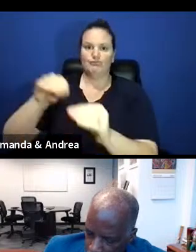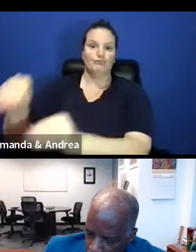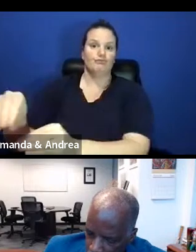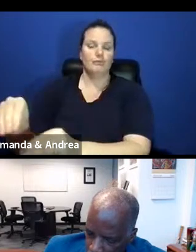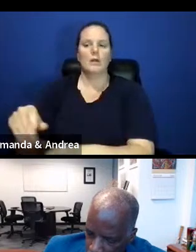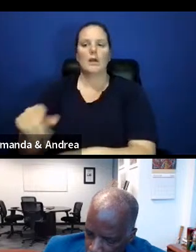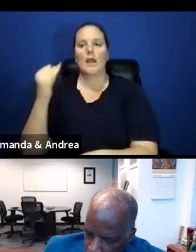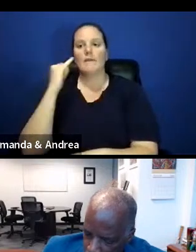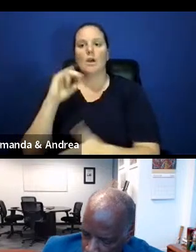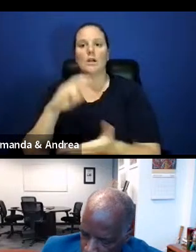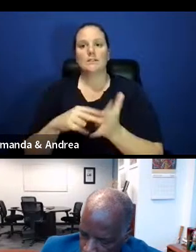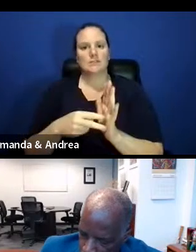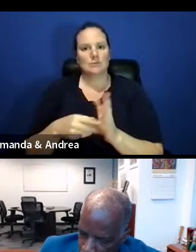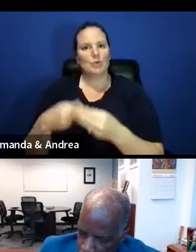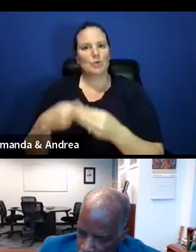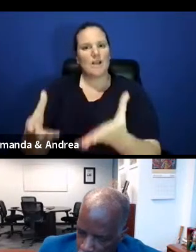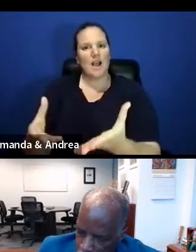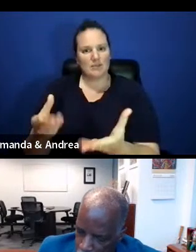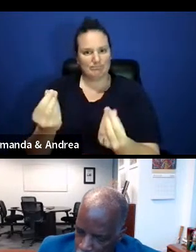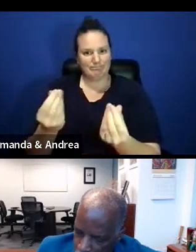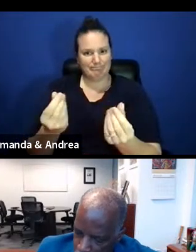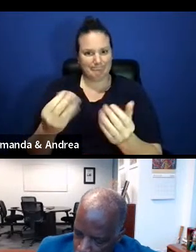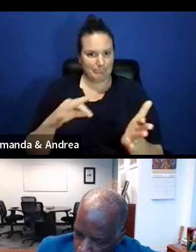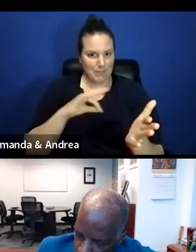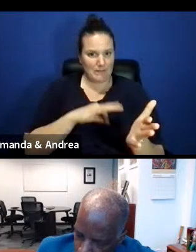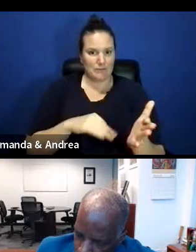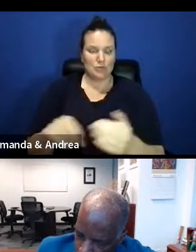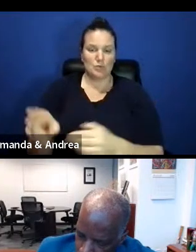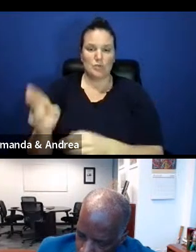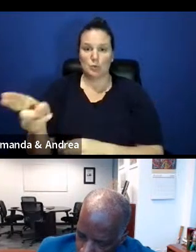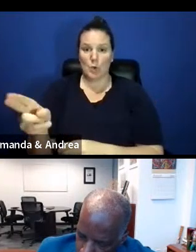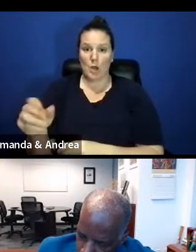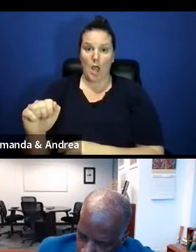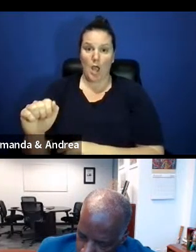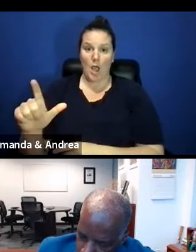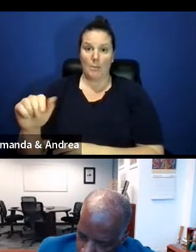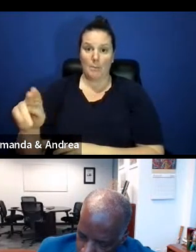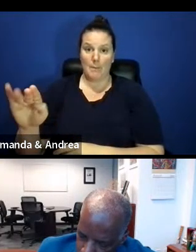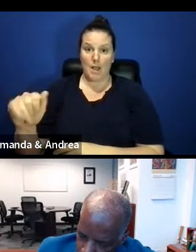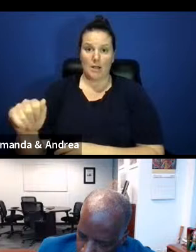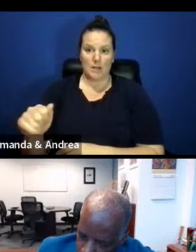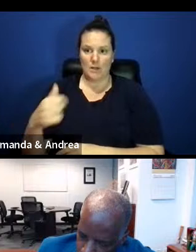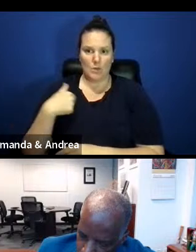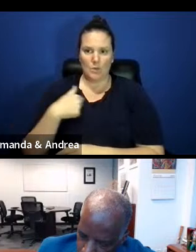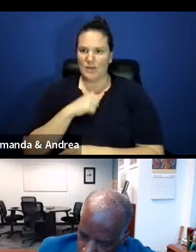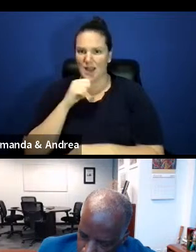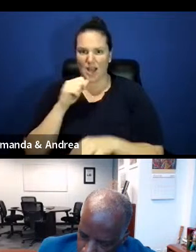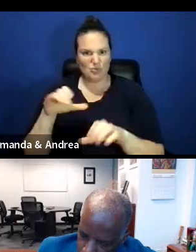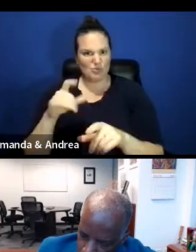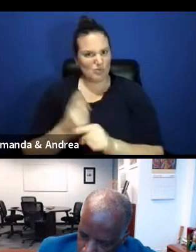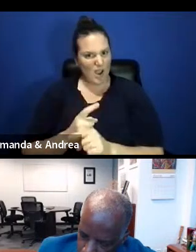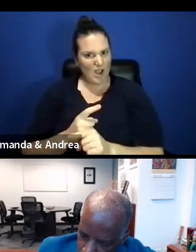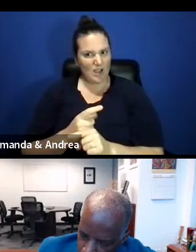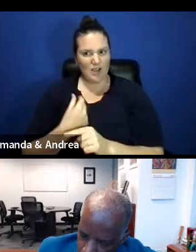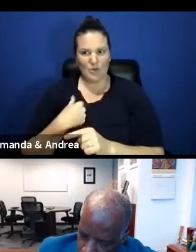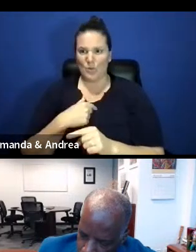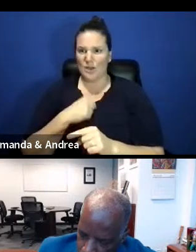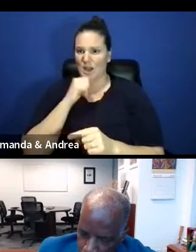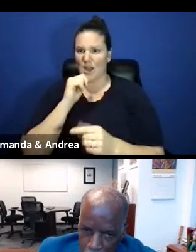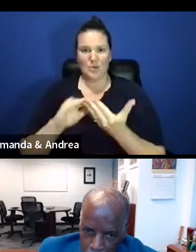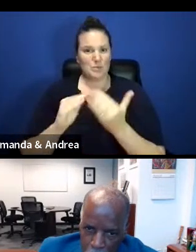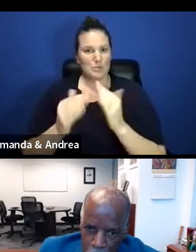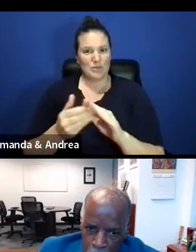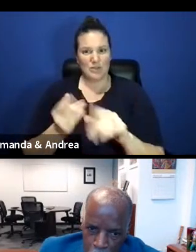provide tangible benefits to historic Albina, we didn't get it right. We didn't get this community group